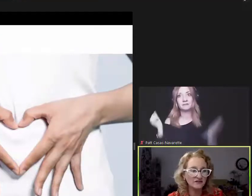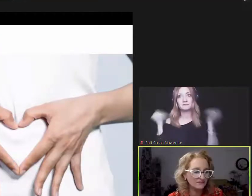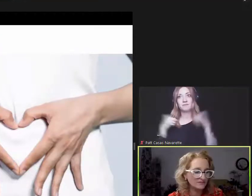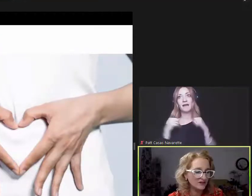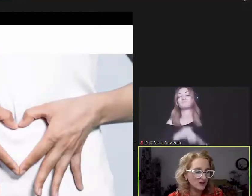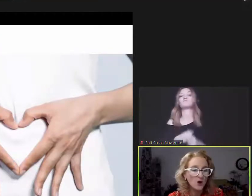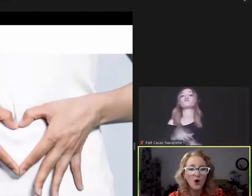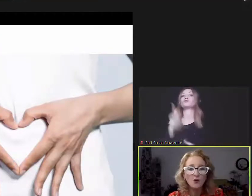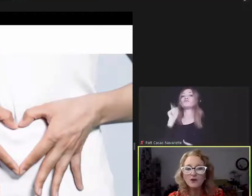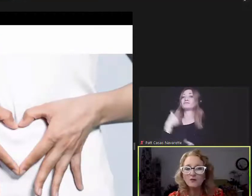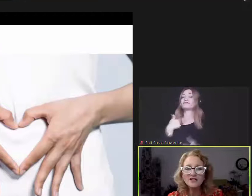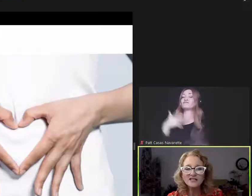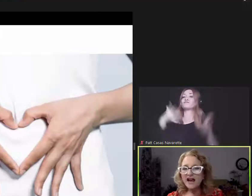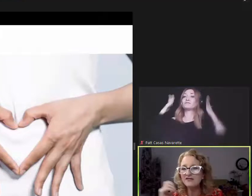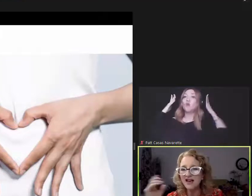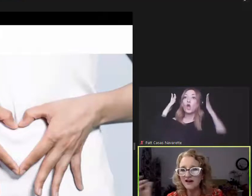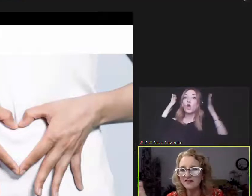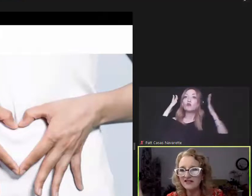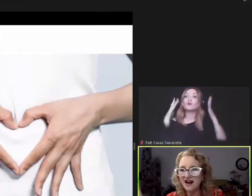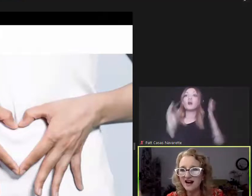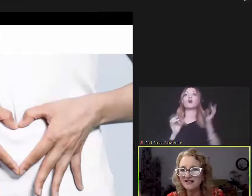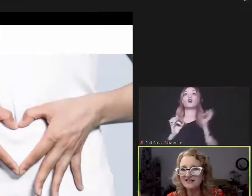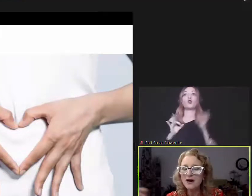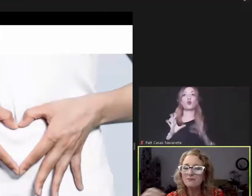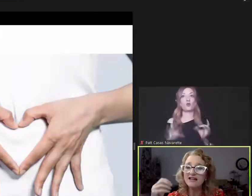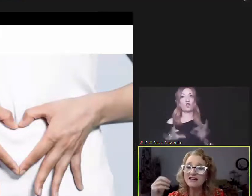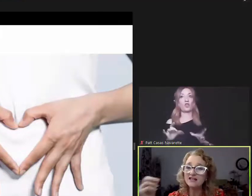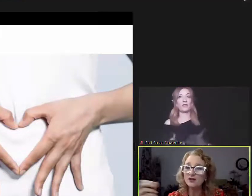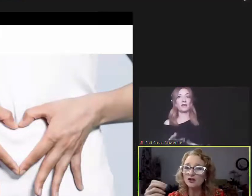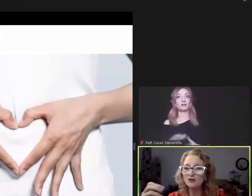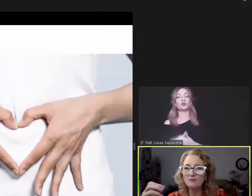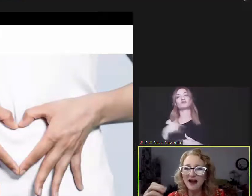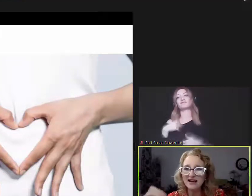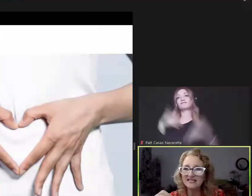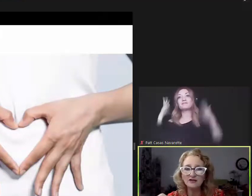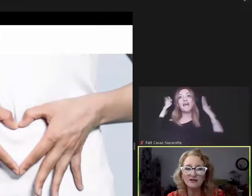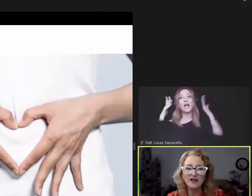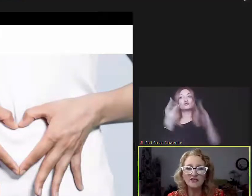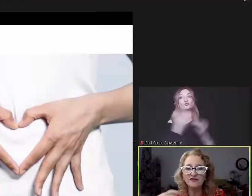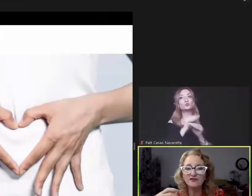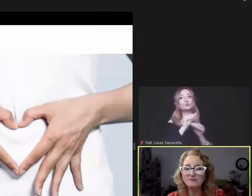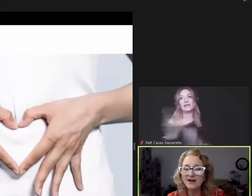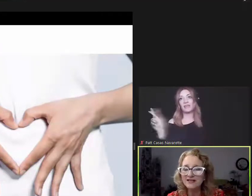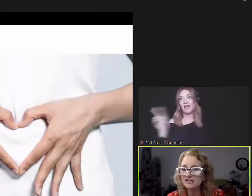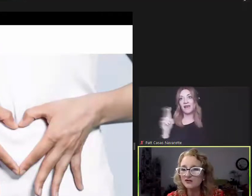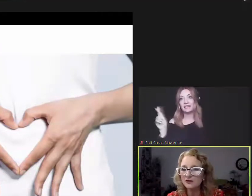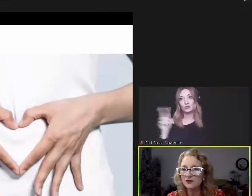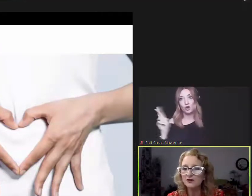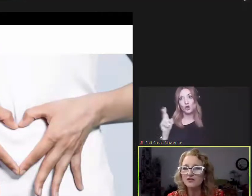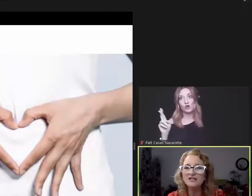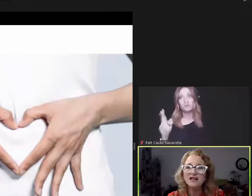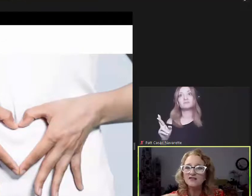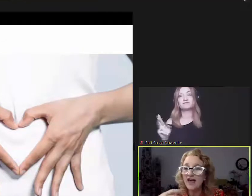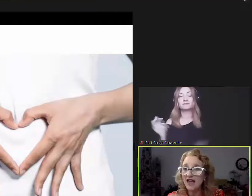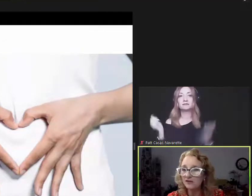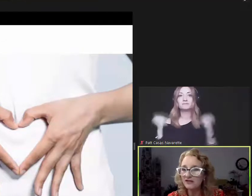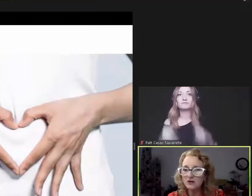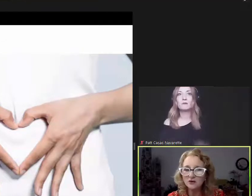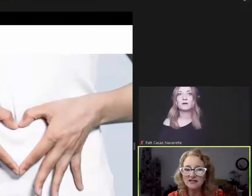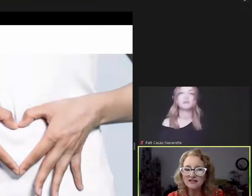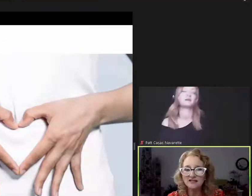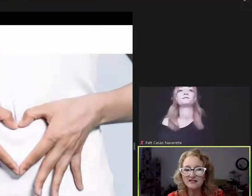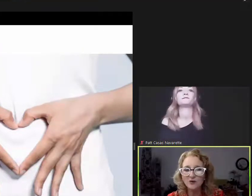health. We want to have the healthy gut by getting the good bacteria, the fermented foods, the